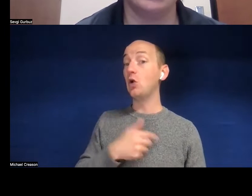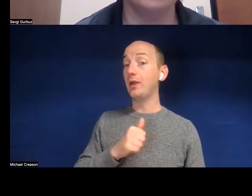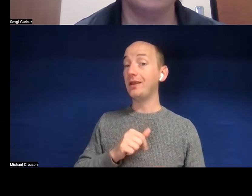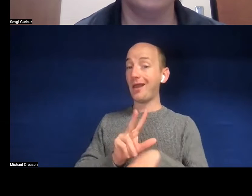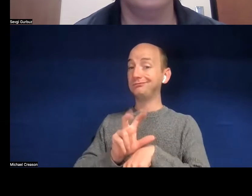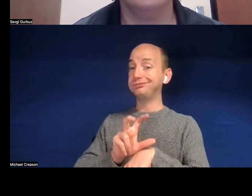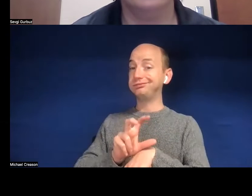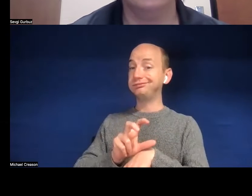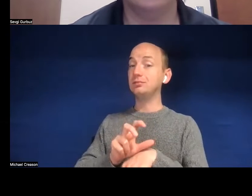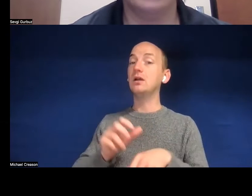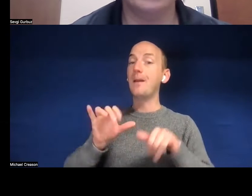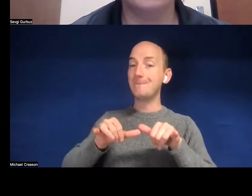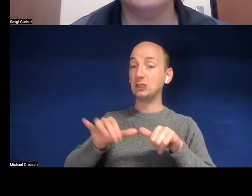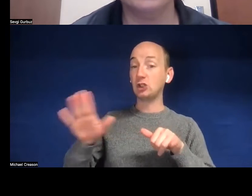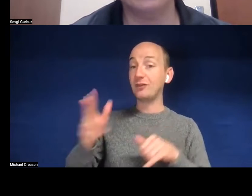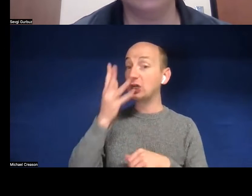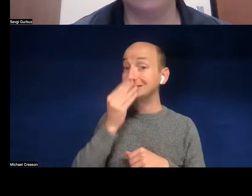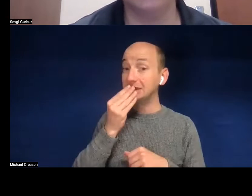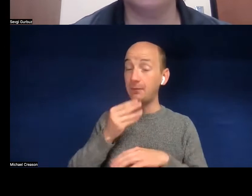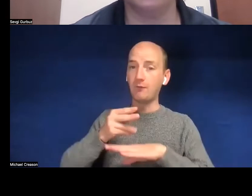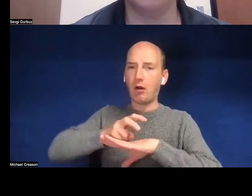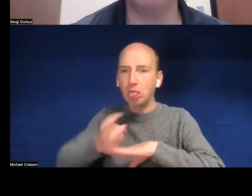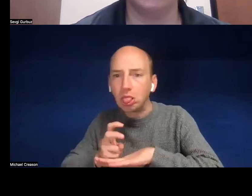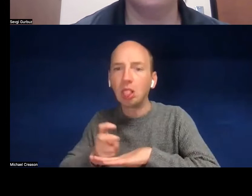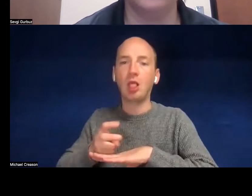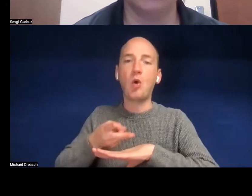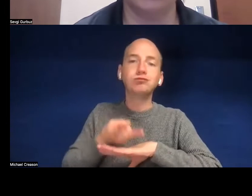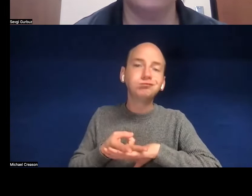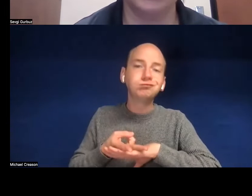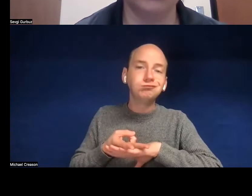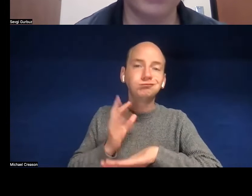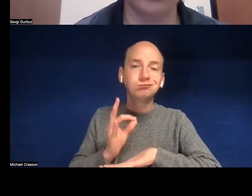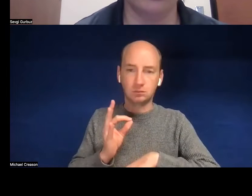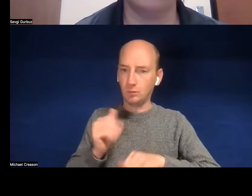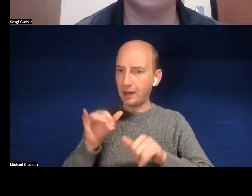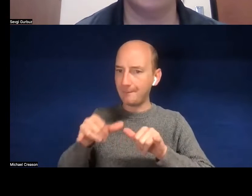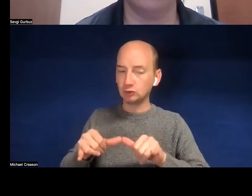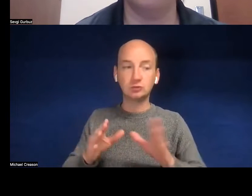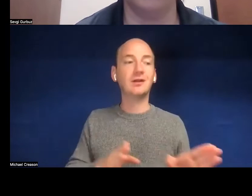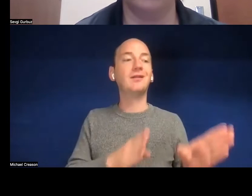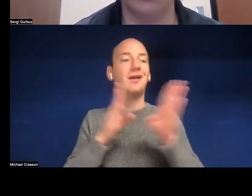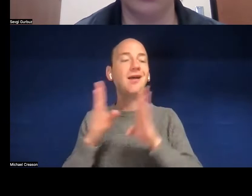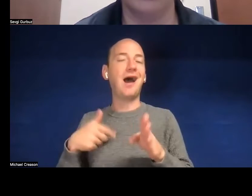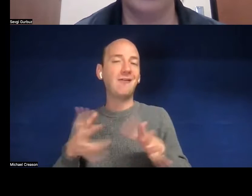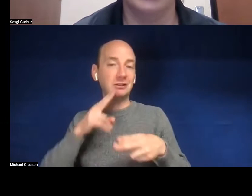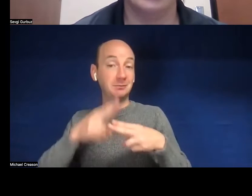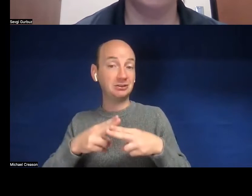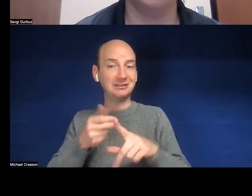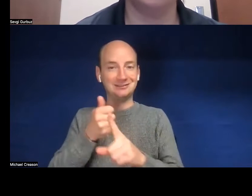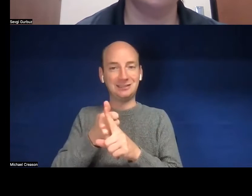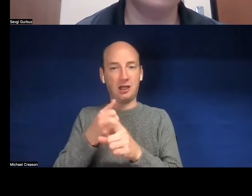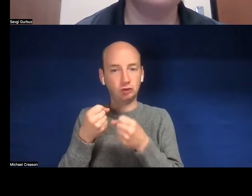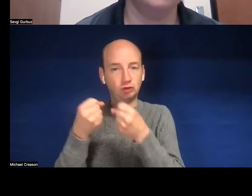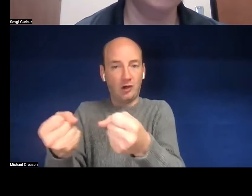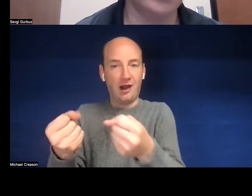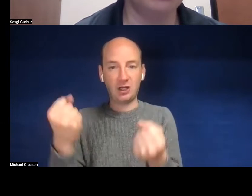sleep state. And as I mentioned, there is this burgeoning field of self-driving cars and automotive radar. And so